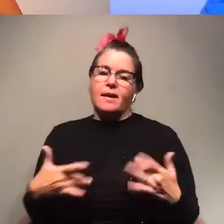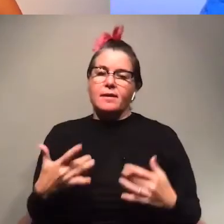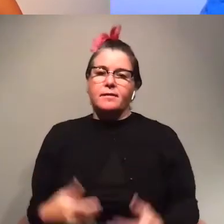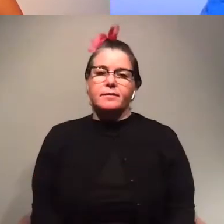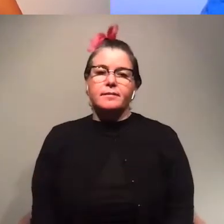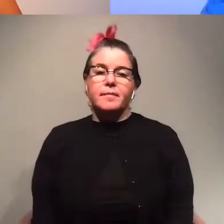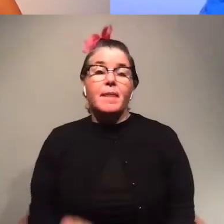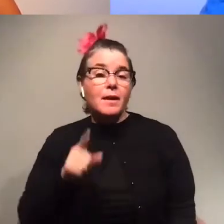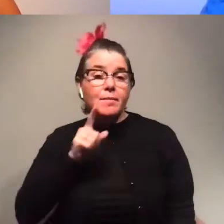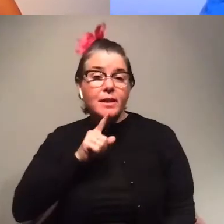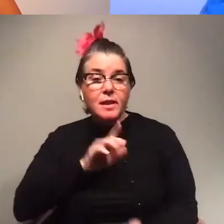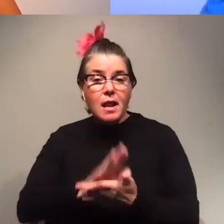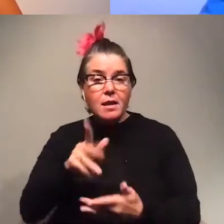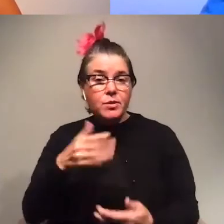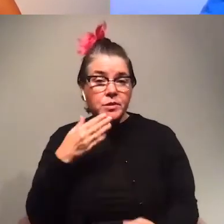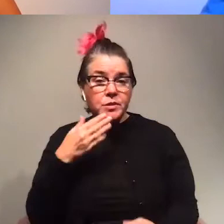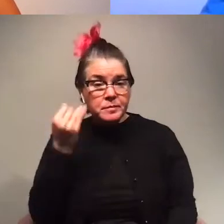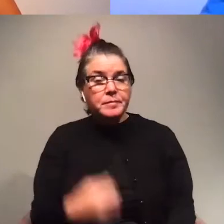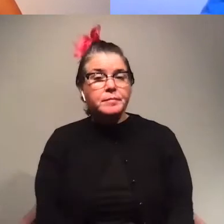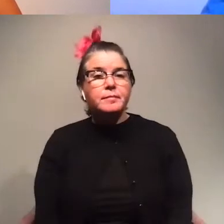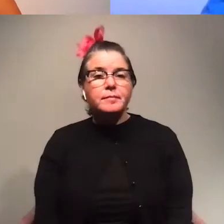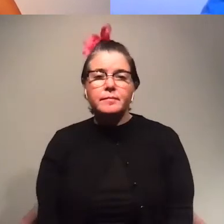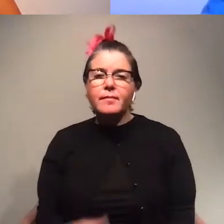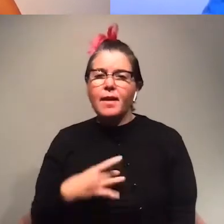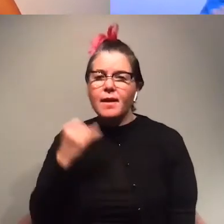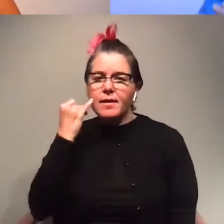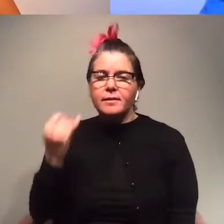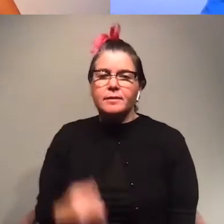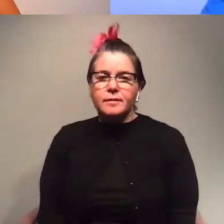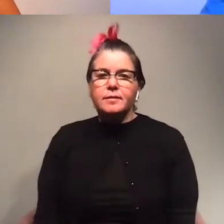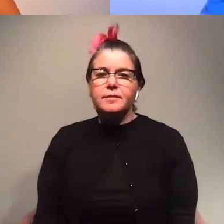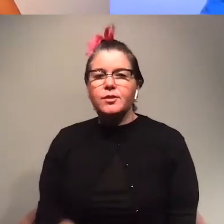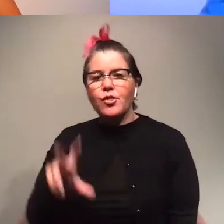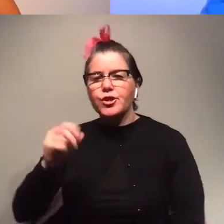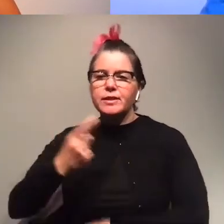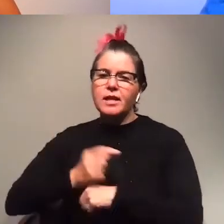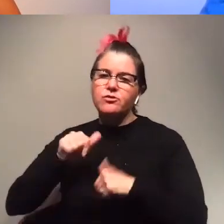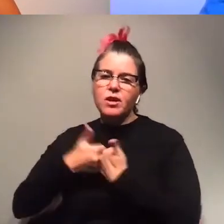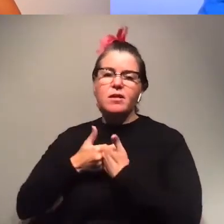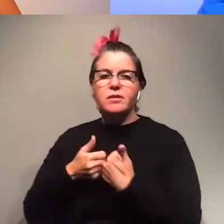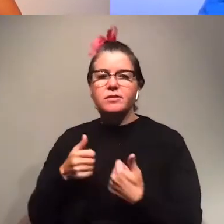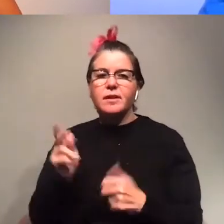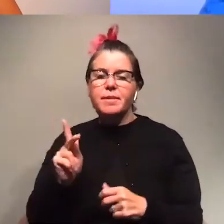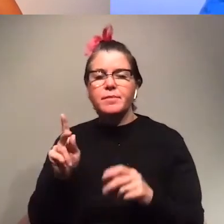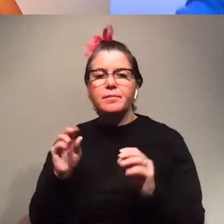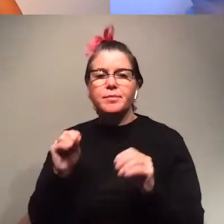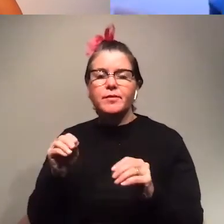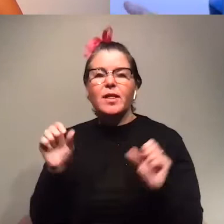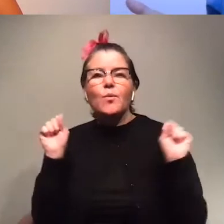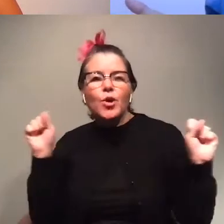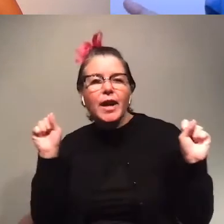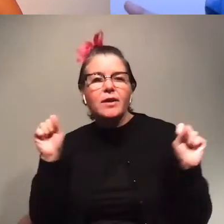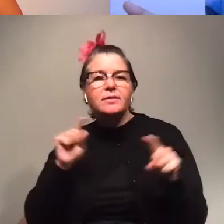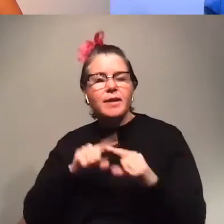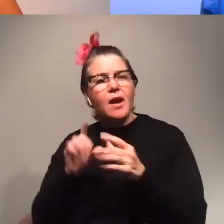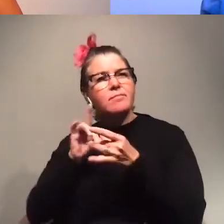plastic cleanup. Mhm. I know I like that idea of like those like 30-day challenge things like people put like for like workouts, but just do it like